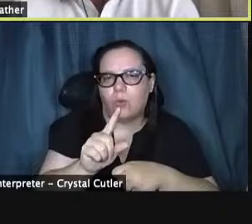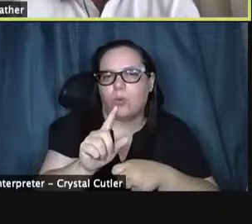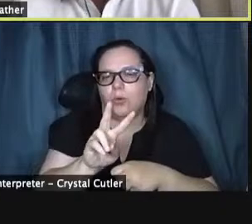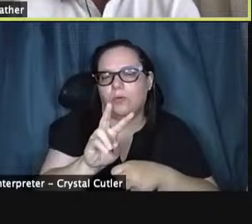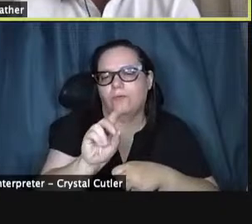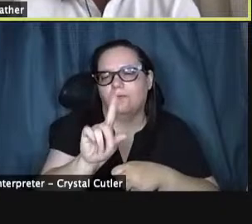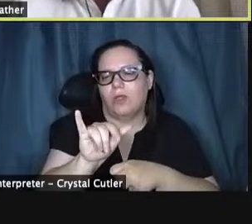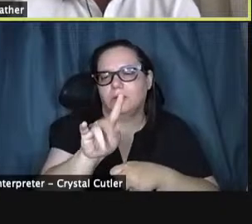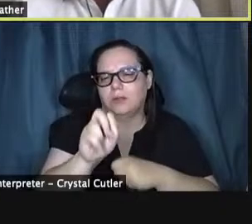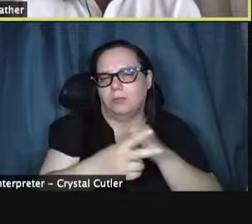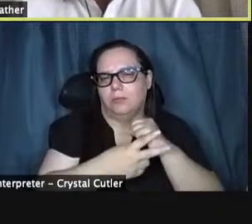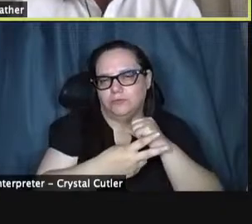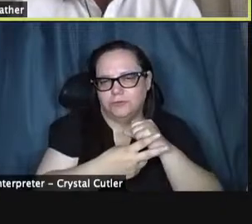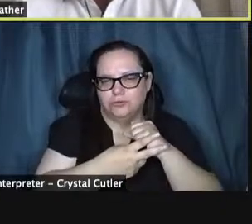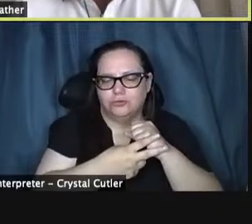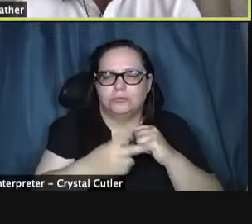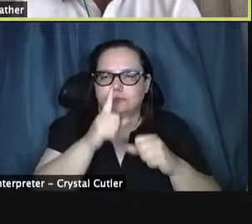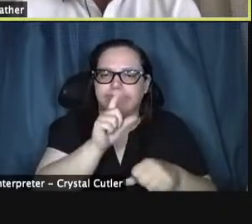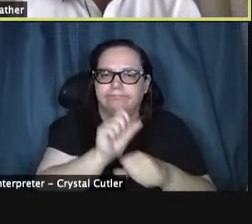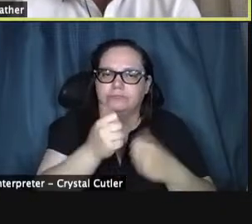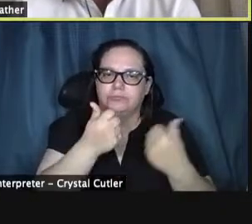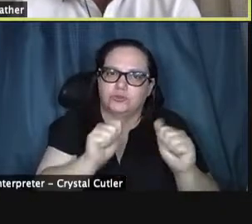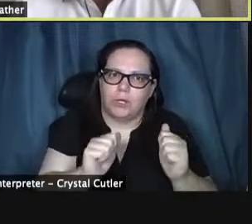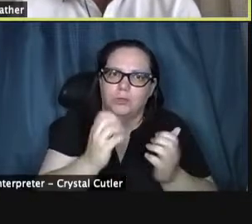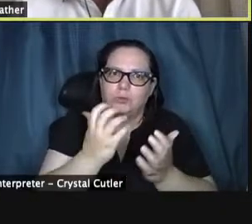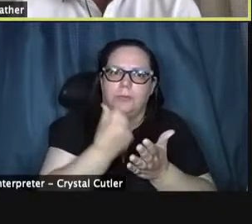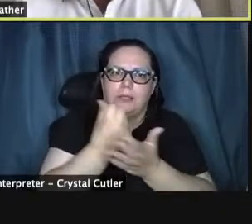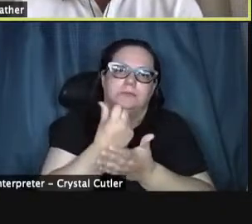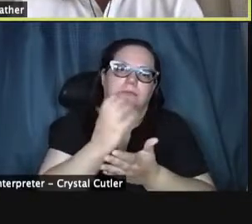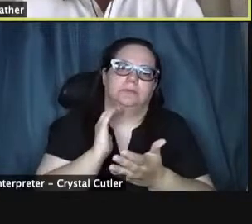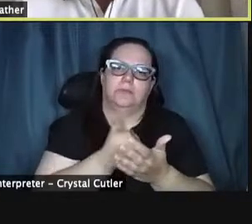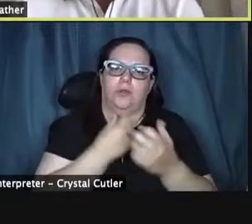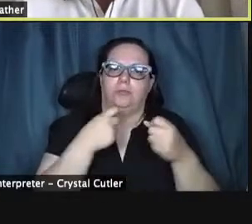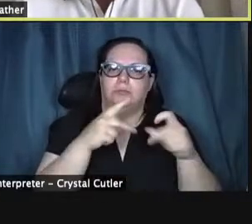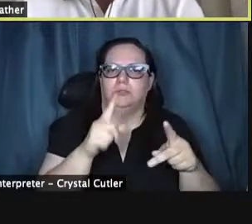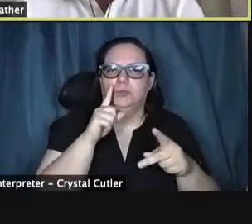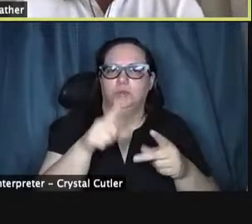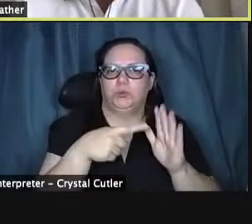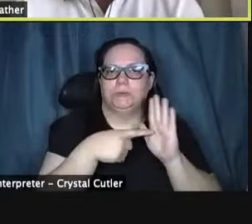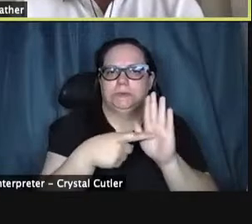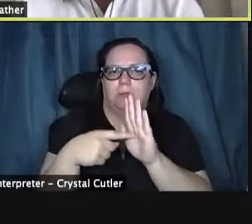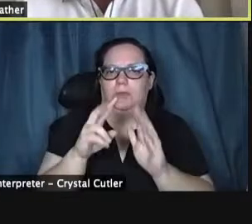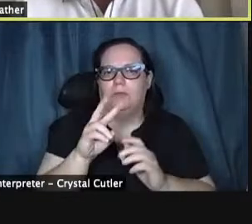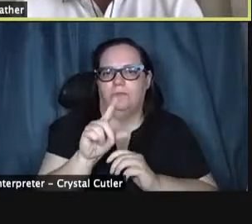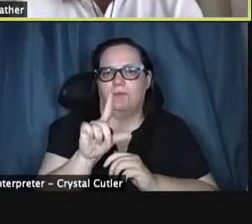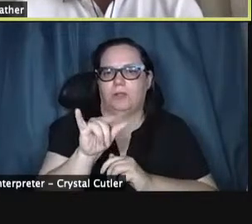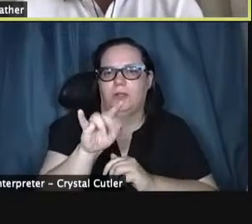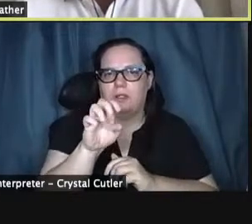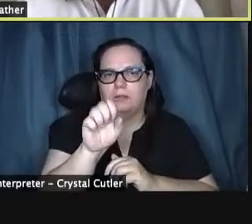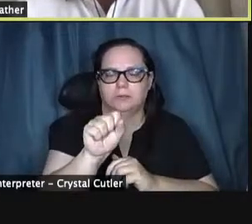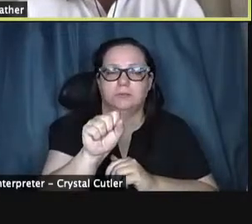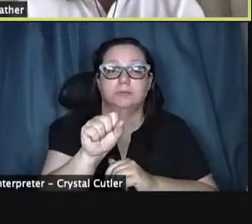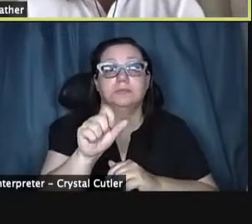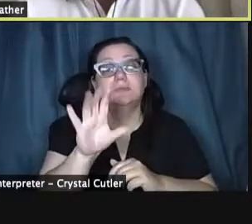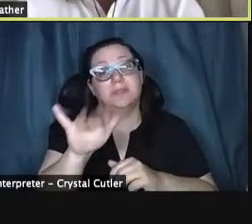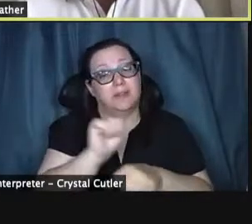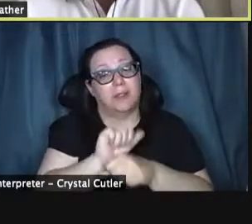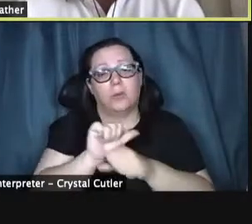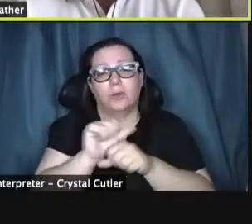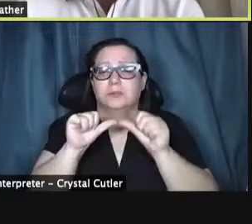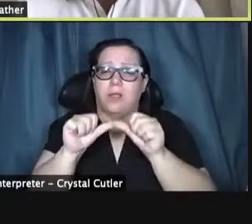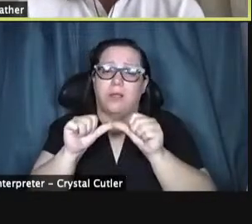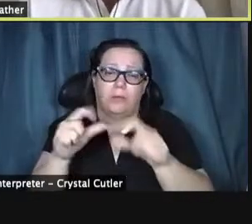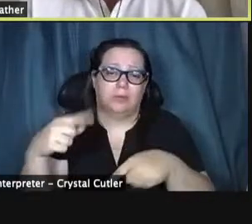to maximize our chances of sampling volatiles. So this work is ongoing. We've done quite a lot of